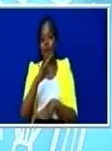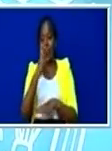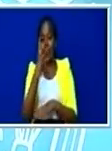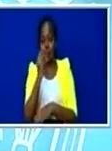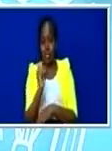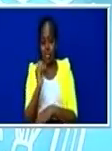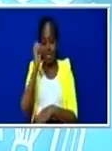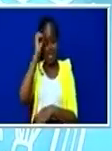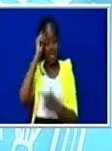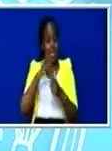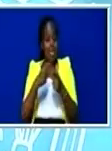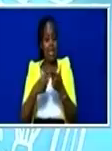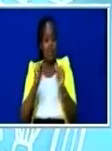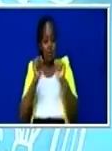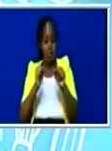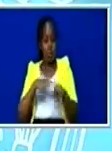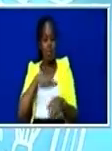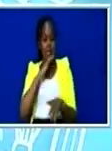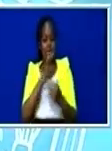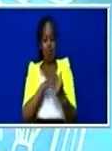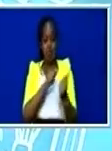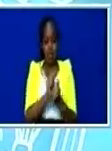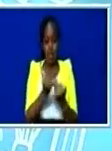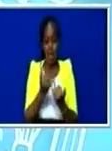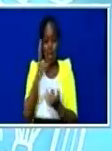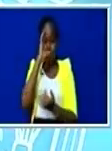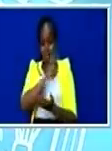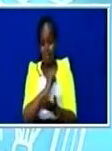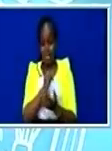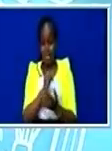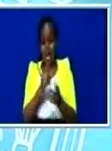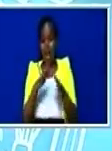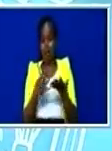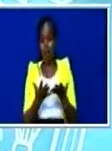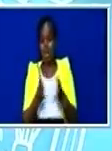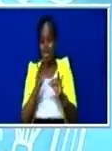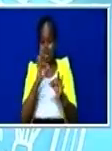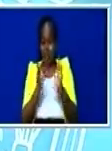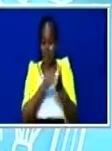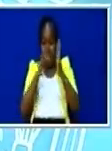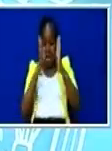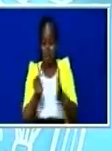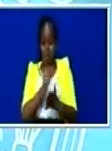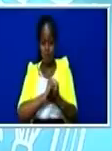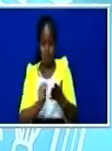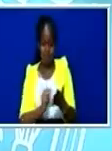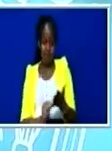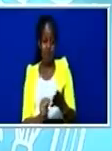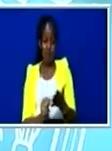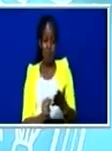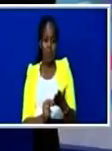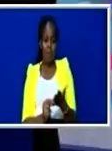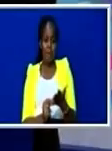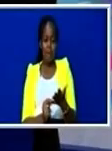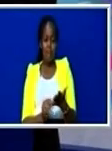40 degrees, then they are denatured. Now the mistake will come in when a learner write this to the teacher,